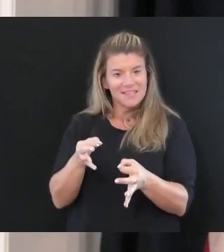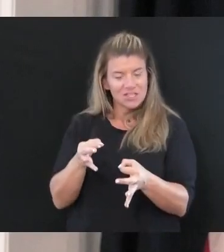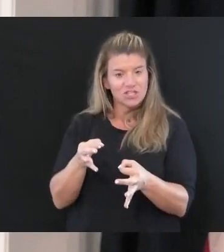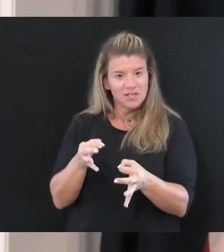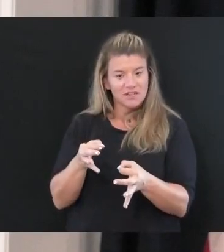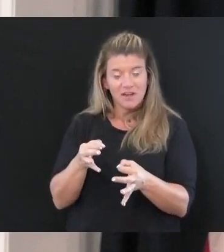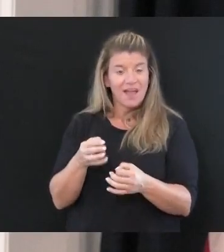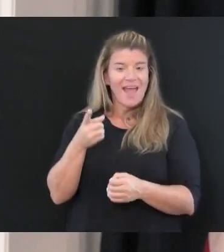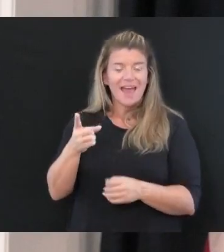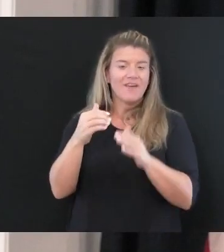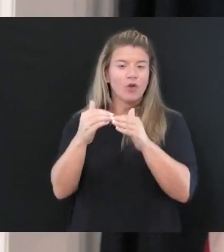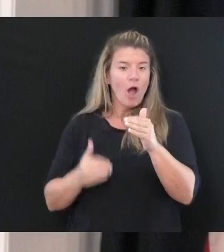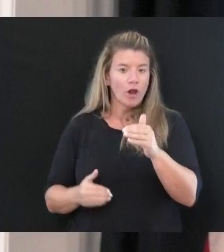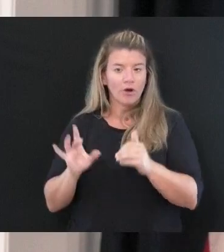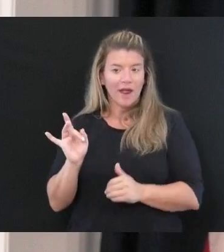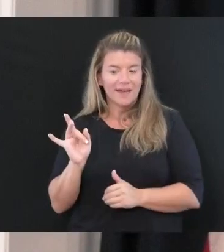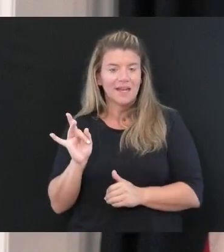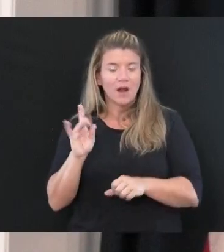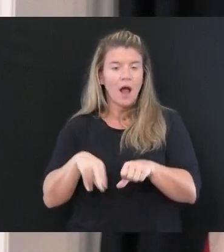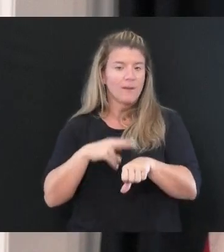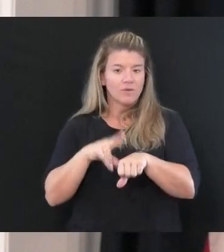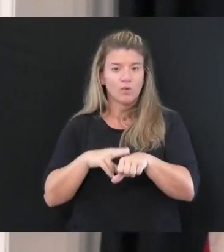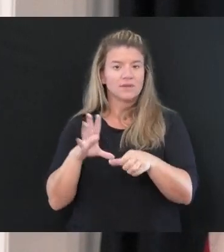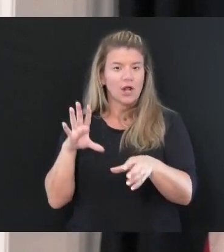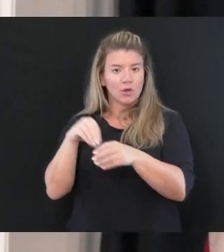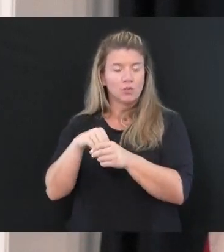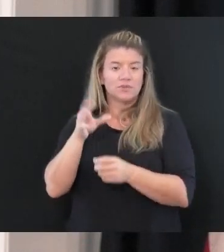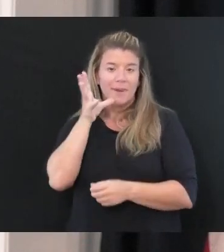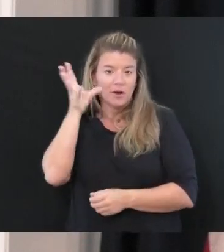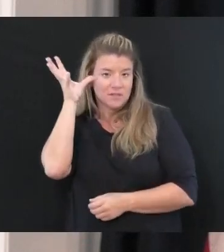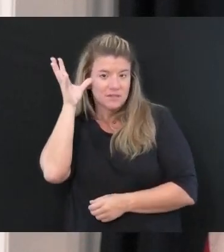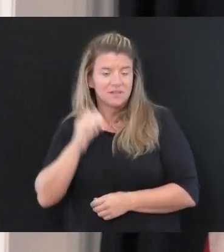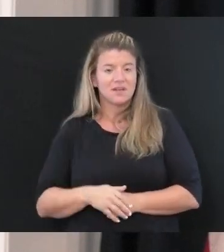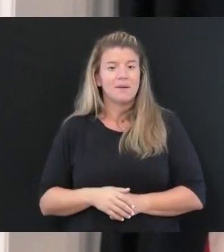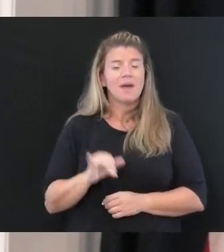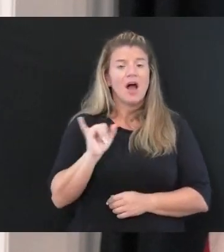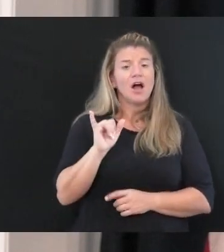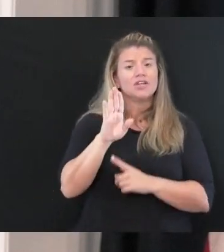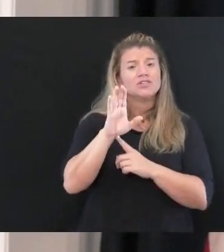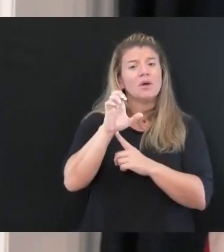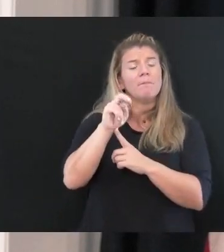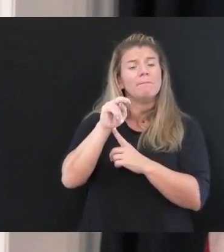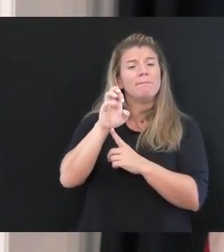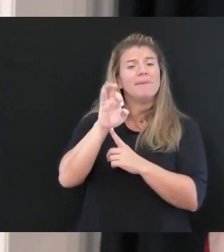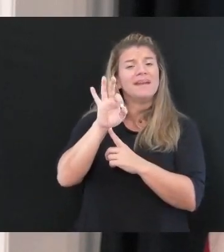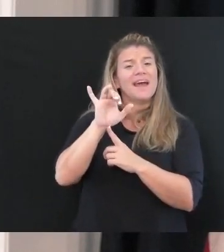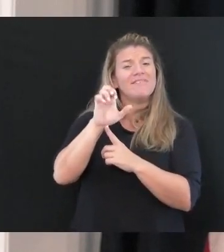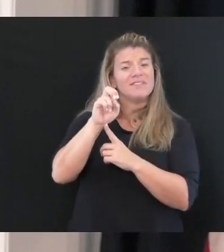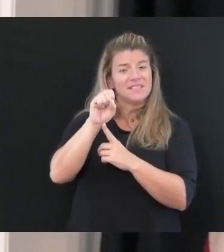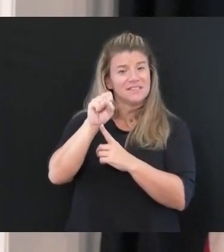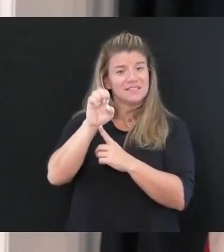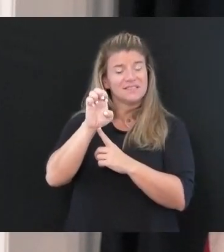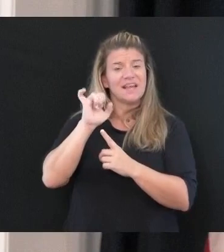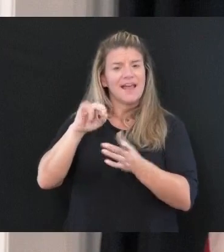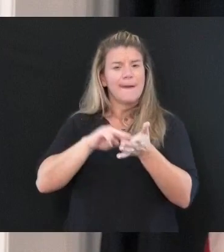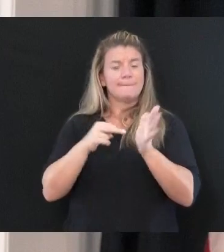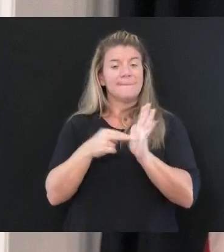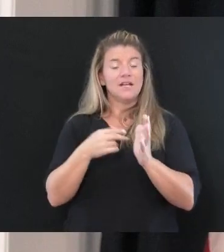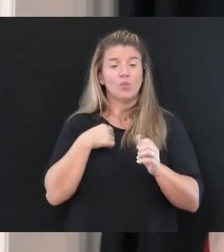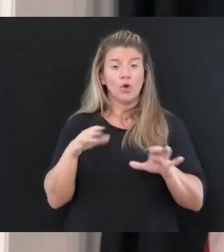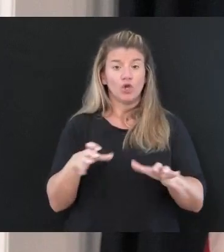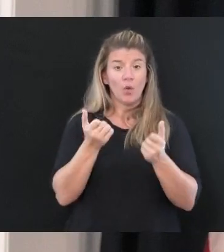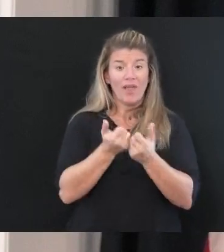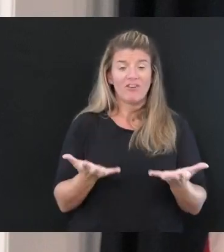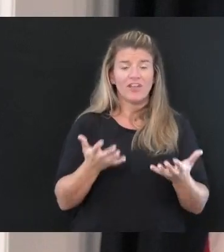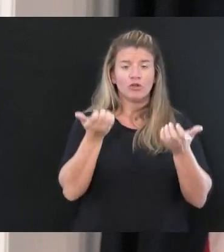minor, certainly with your parents. The second one is beneficence, which is that we're doing things to try to create good and